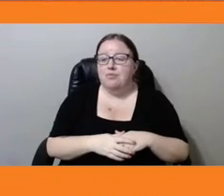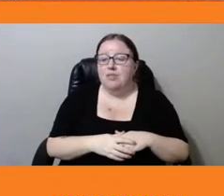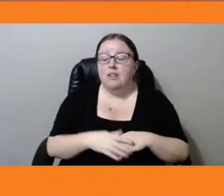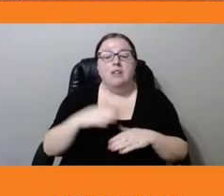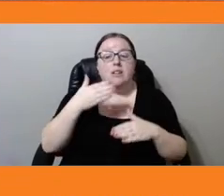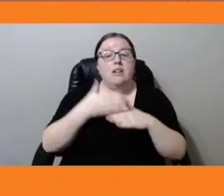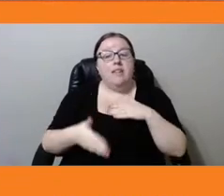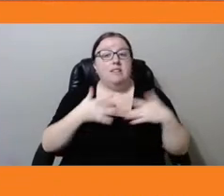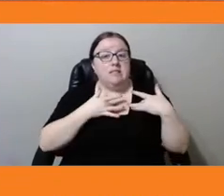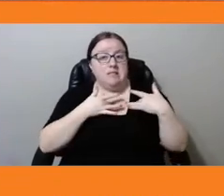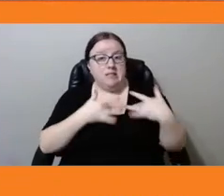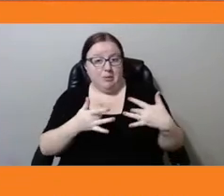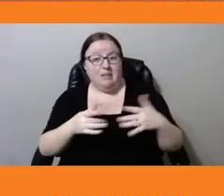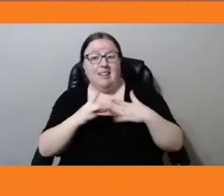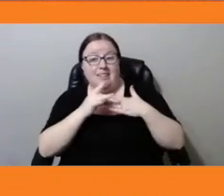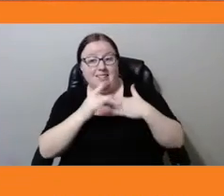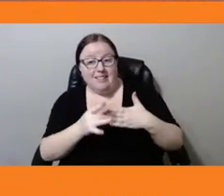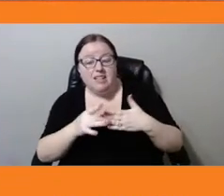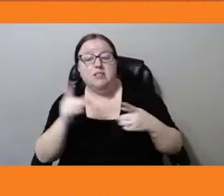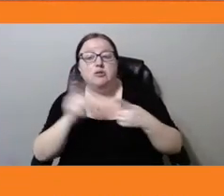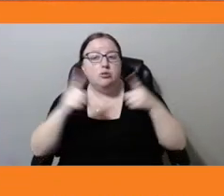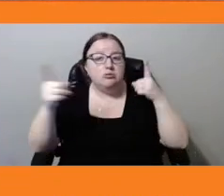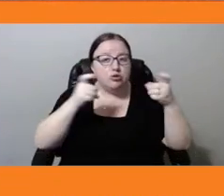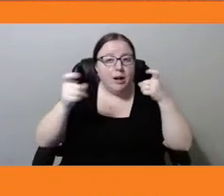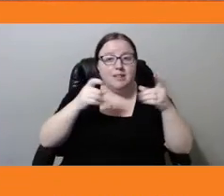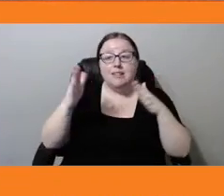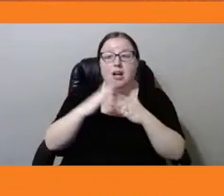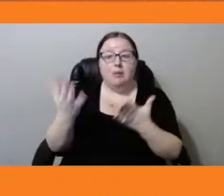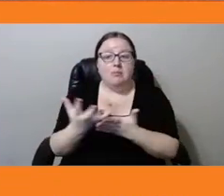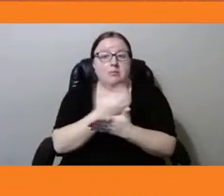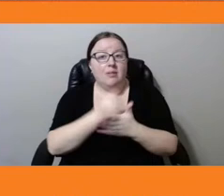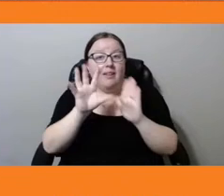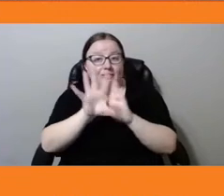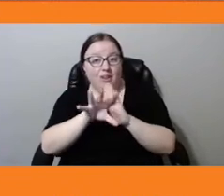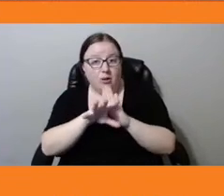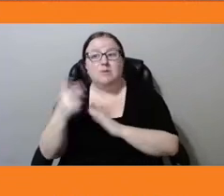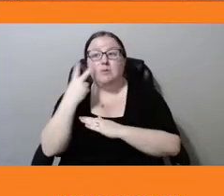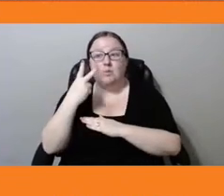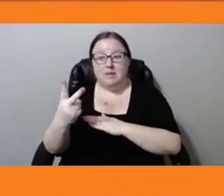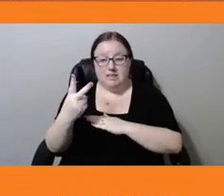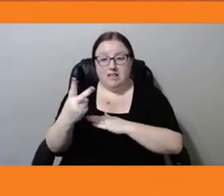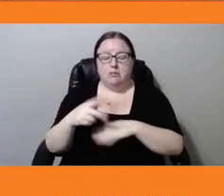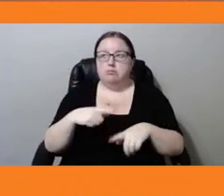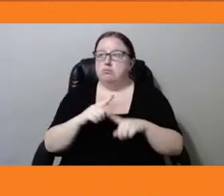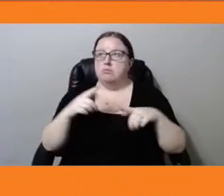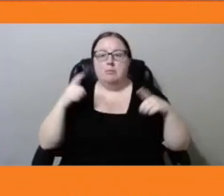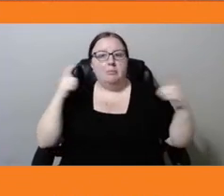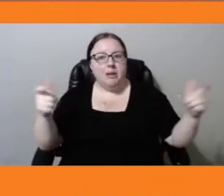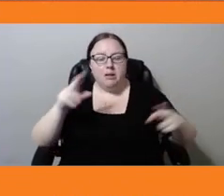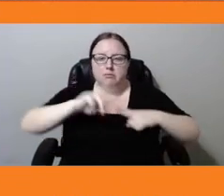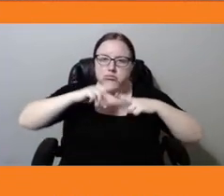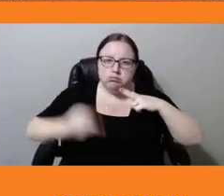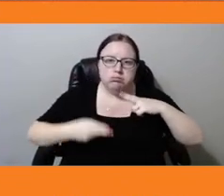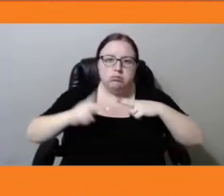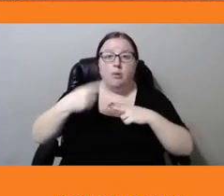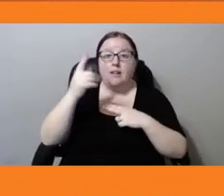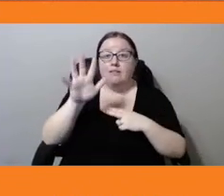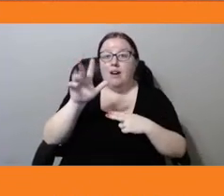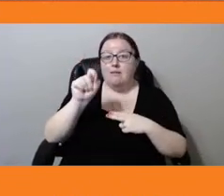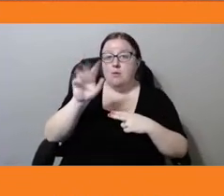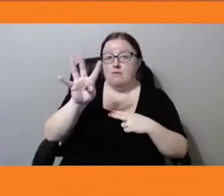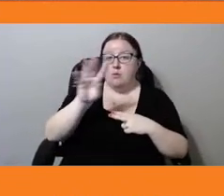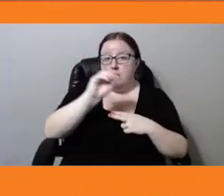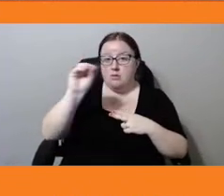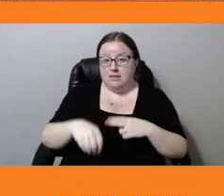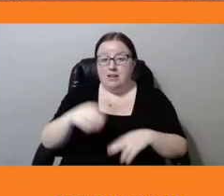the pipeline usually leads directors to then directing top grossing films. And this is where we see the drastic decrease, where only 5.4%